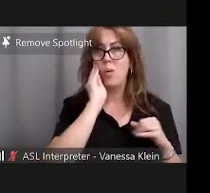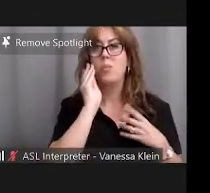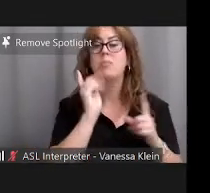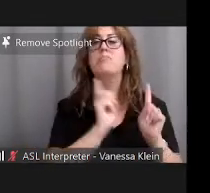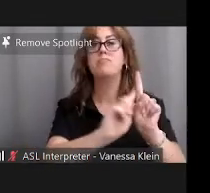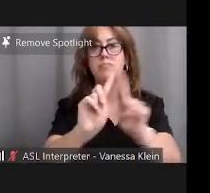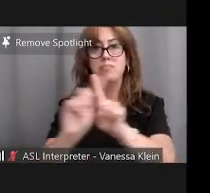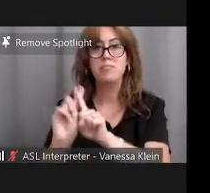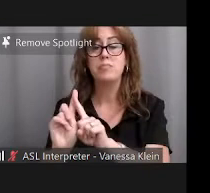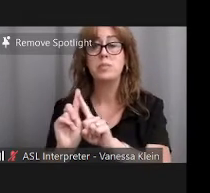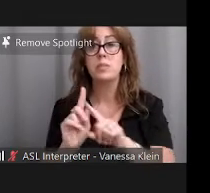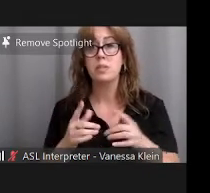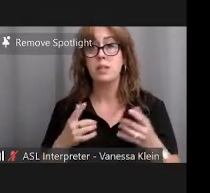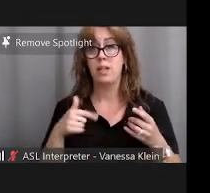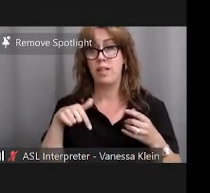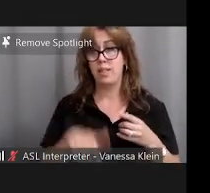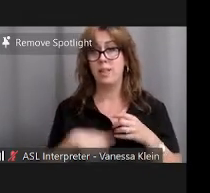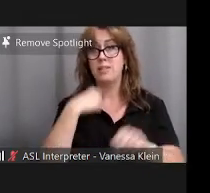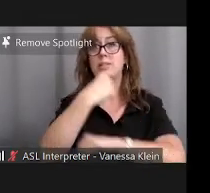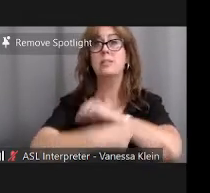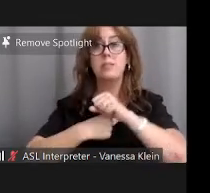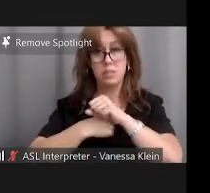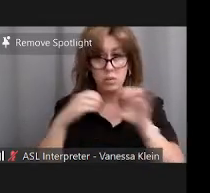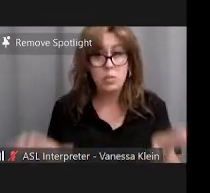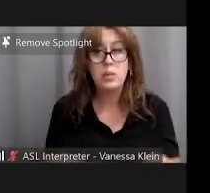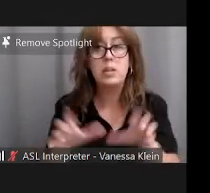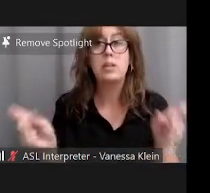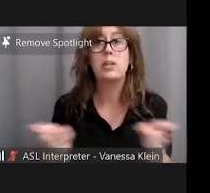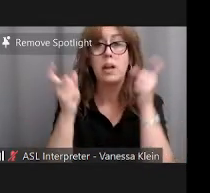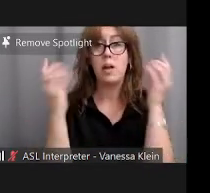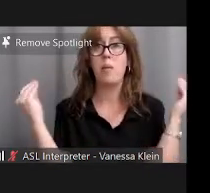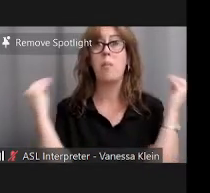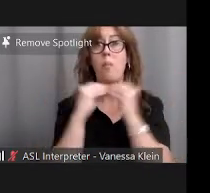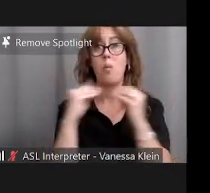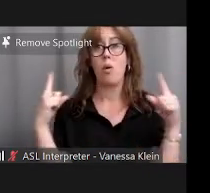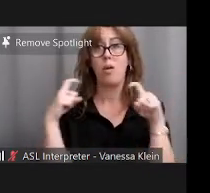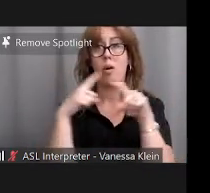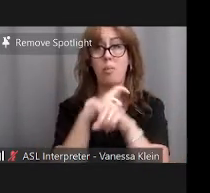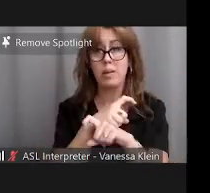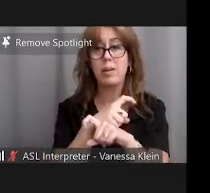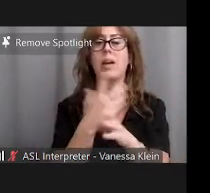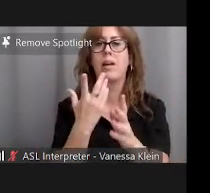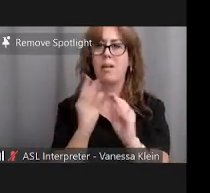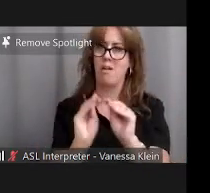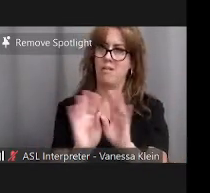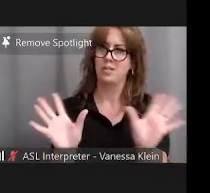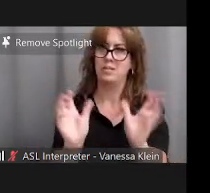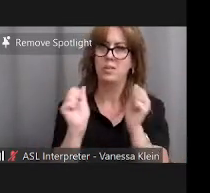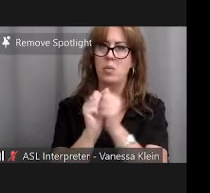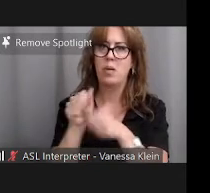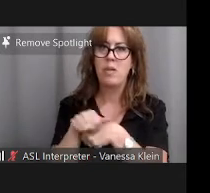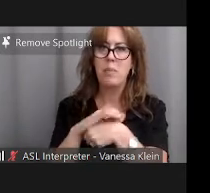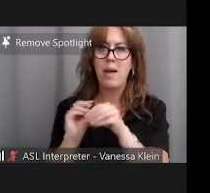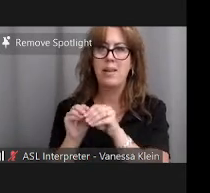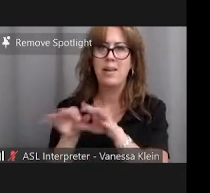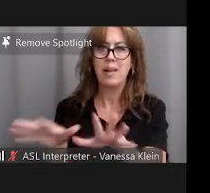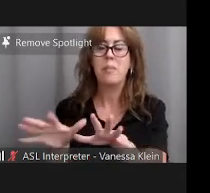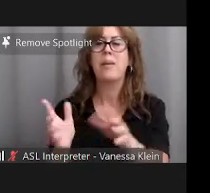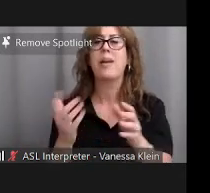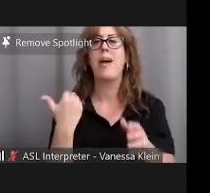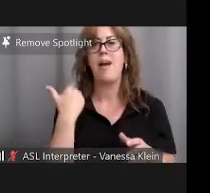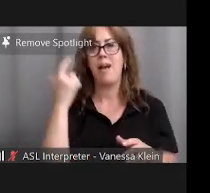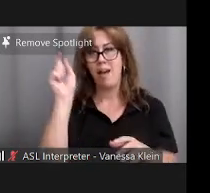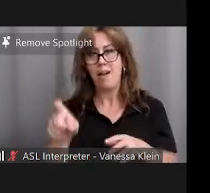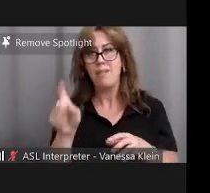did the festival. This year it was even more complicated because, of course, with the pandemic, we had all of the social